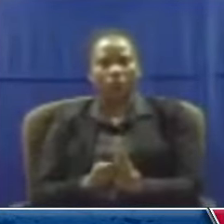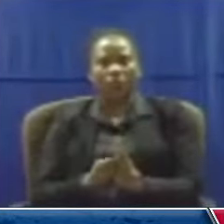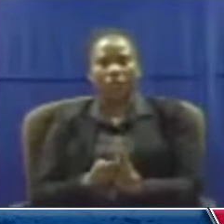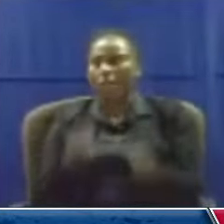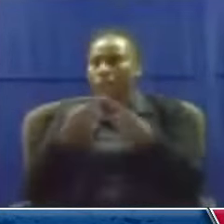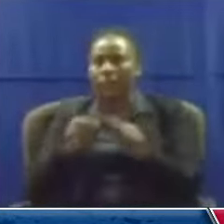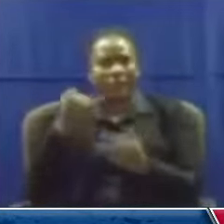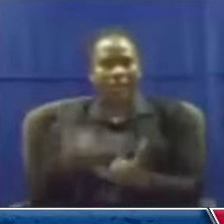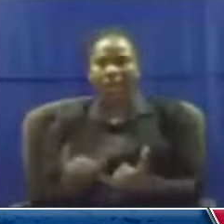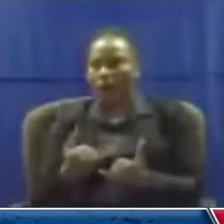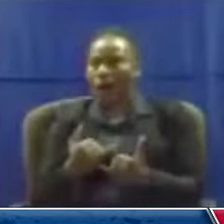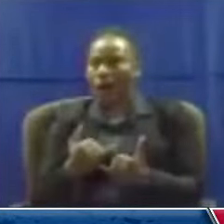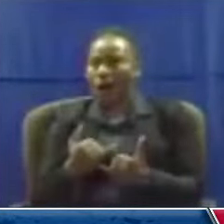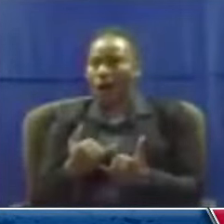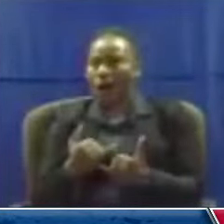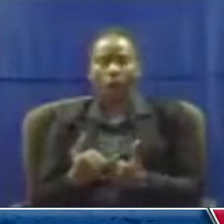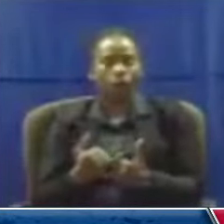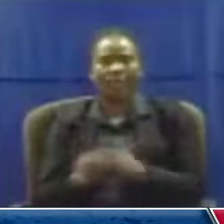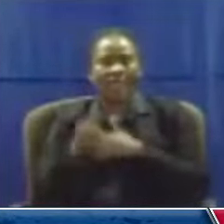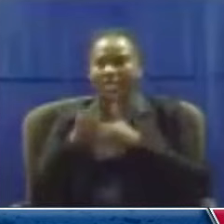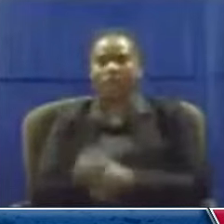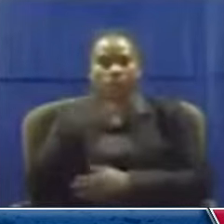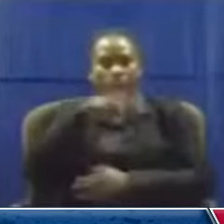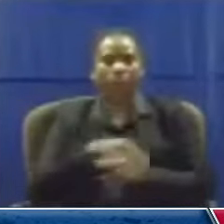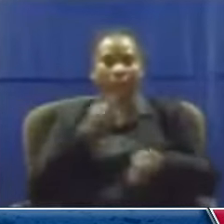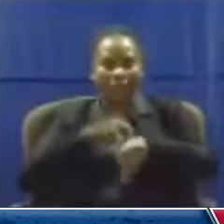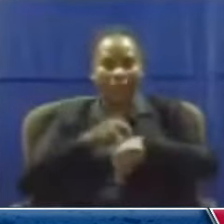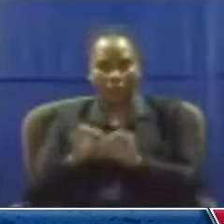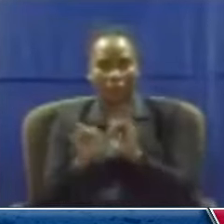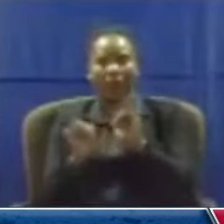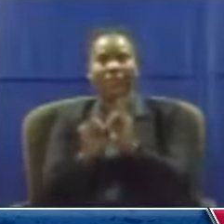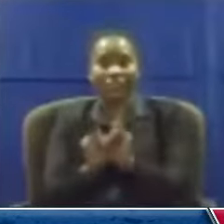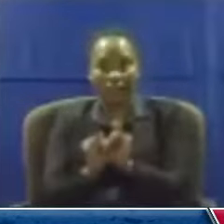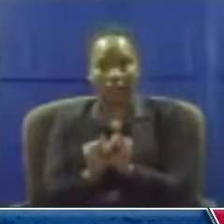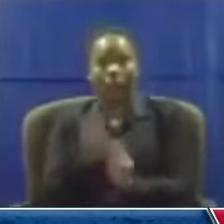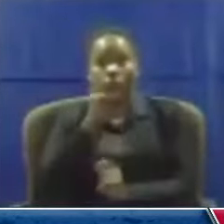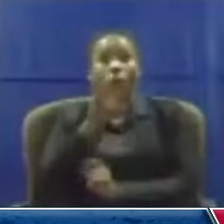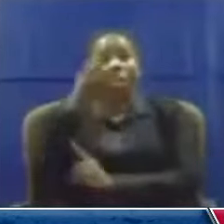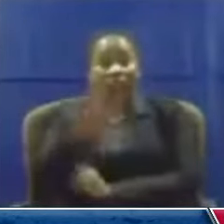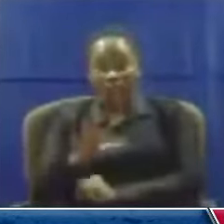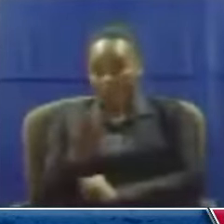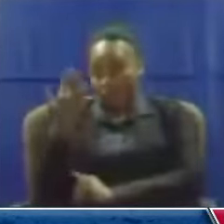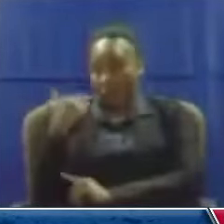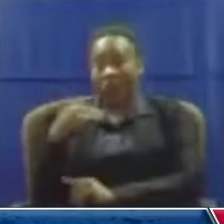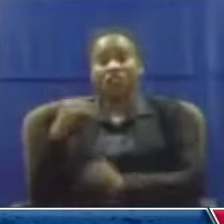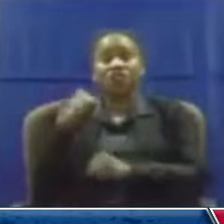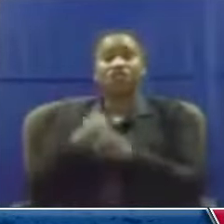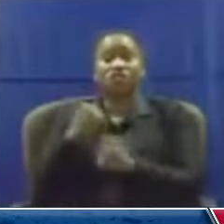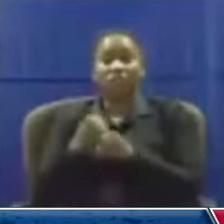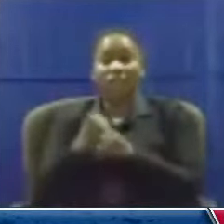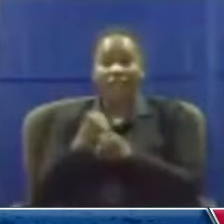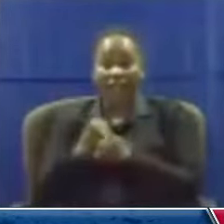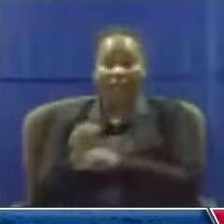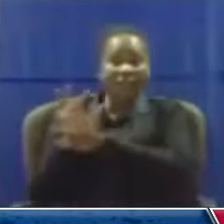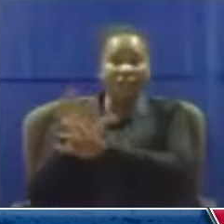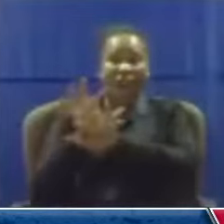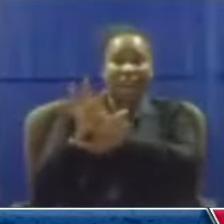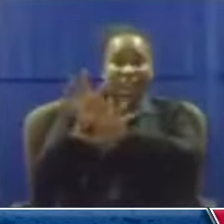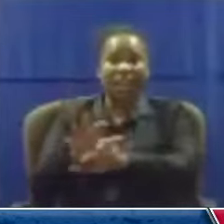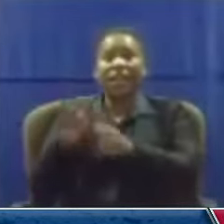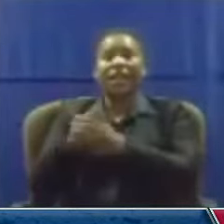vacuum in a time of great crisis. And as we saw in the riots last year, when leadership is